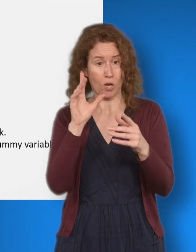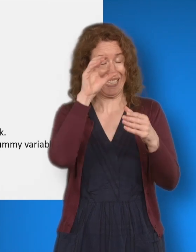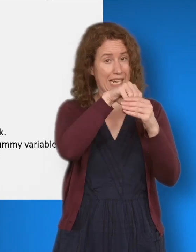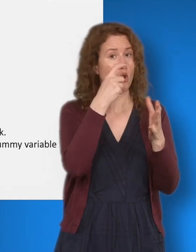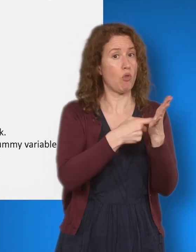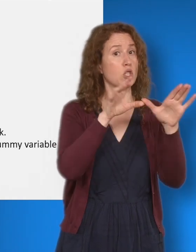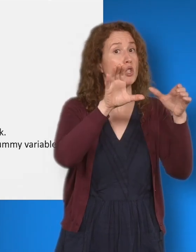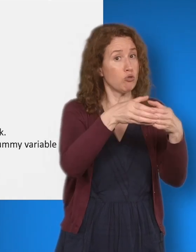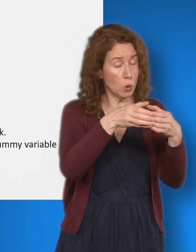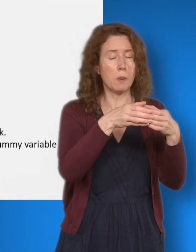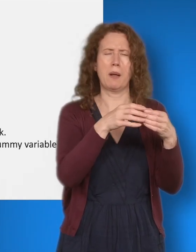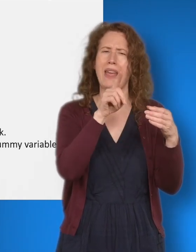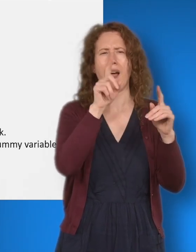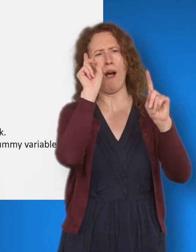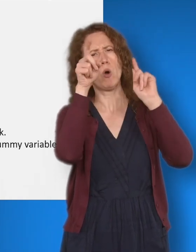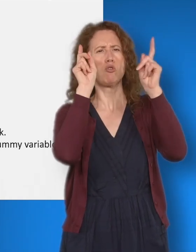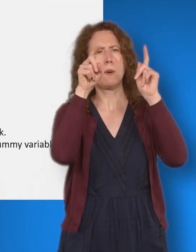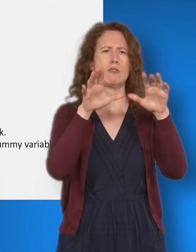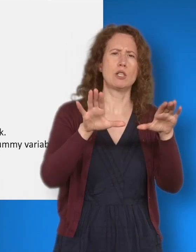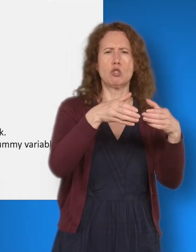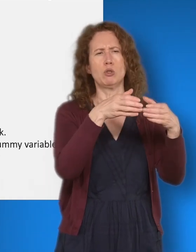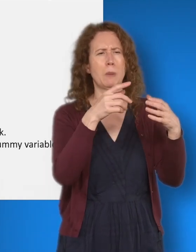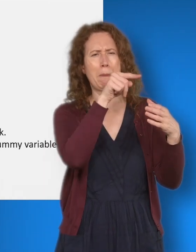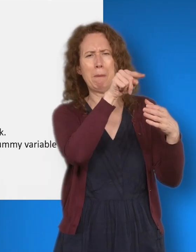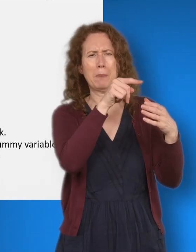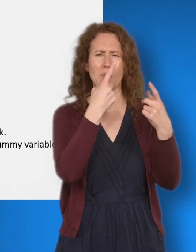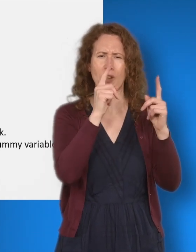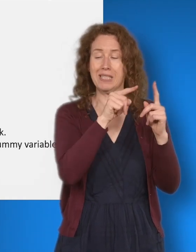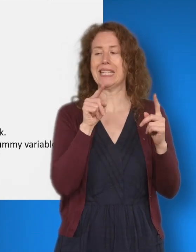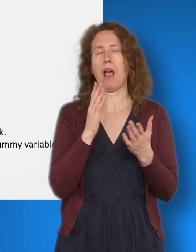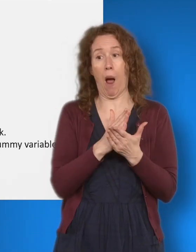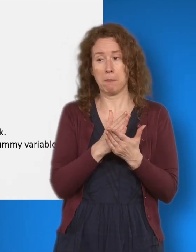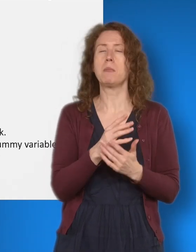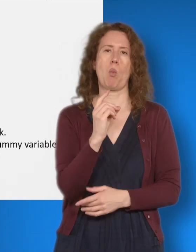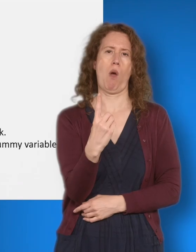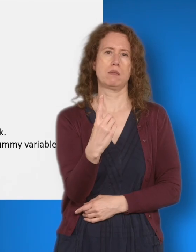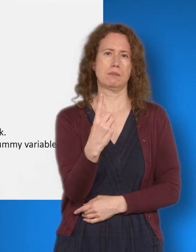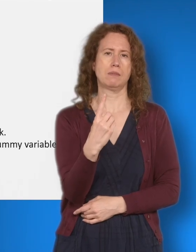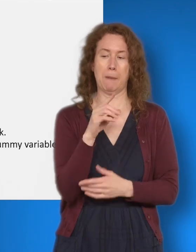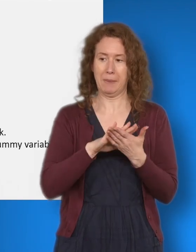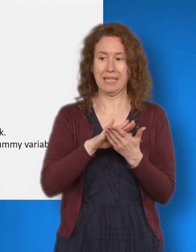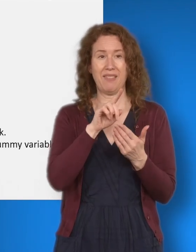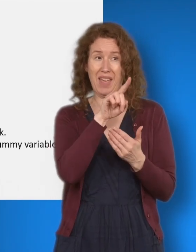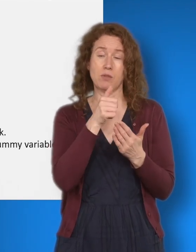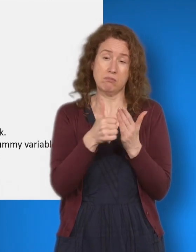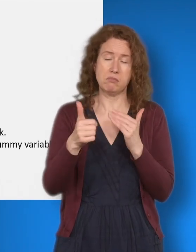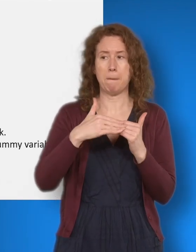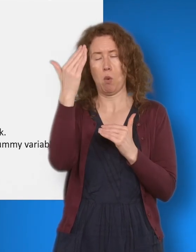an entrepreneurial, research-focused university and is associated with an increased publication